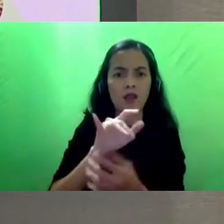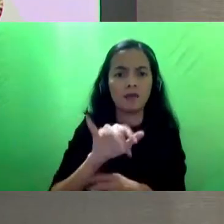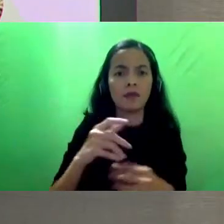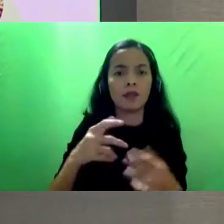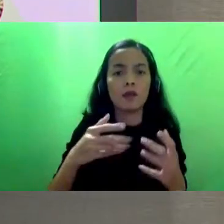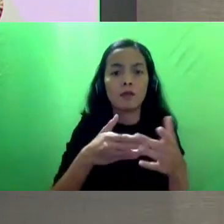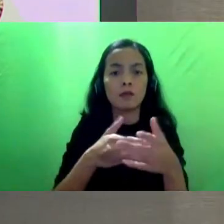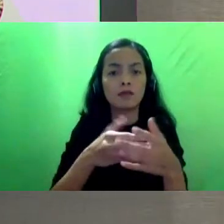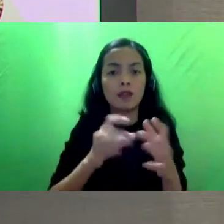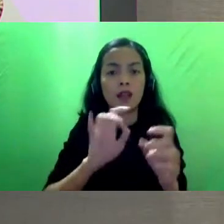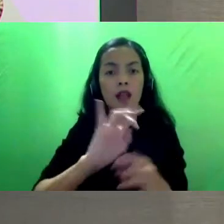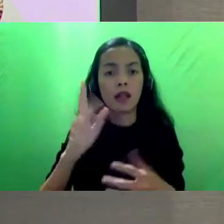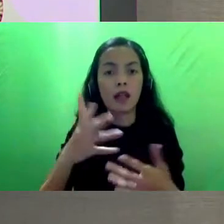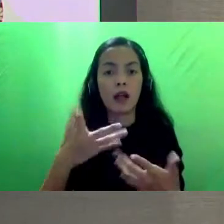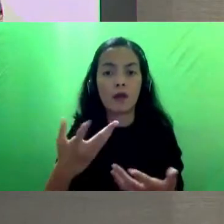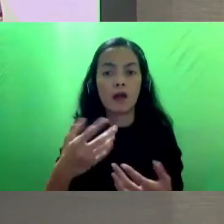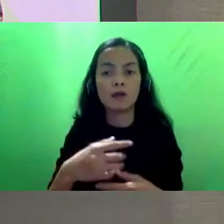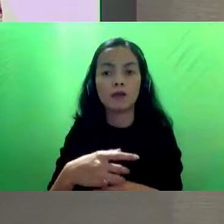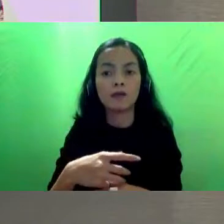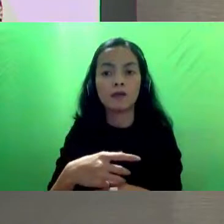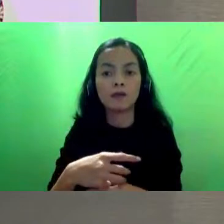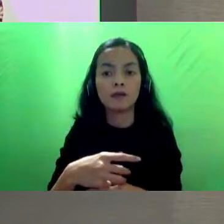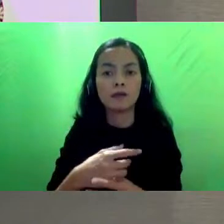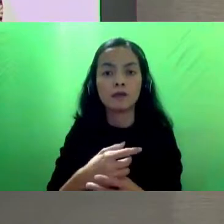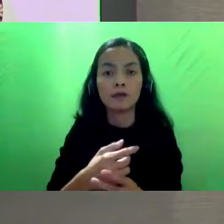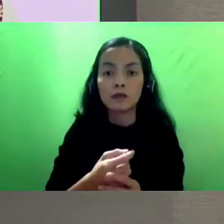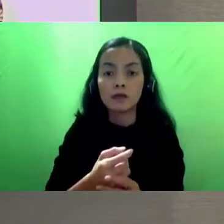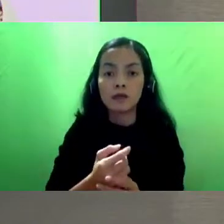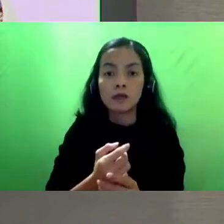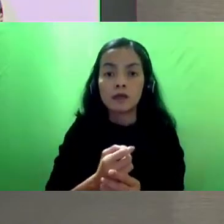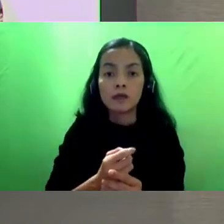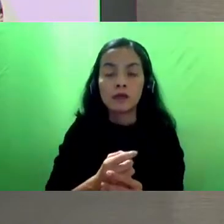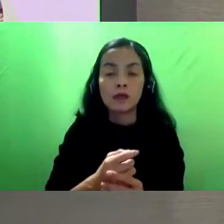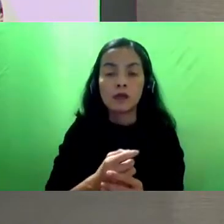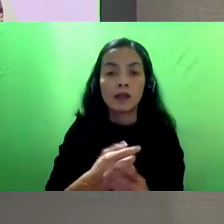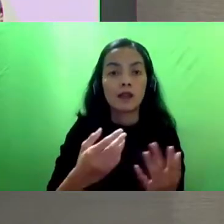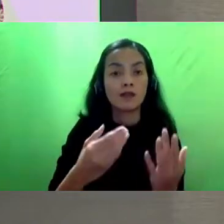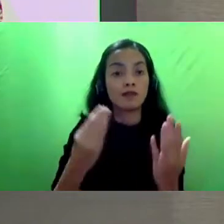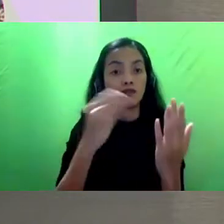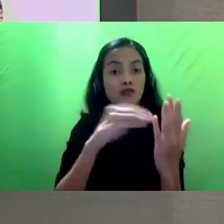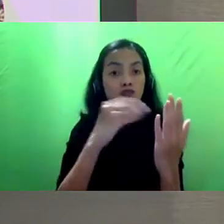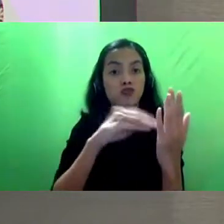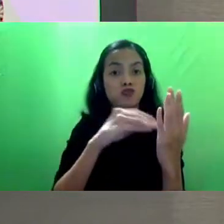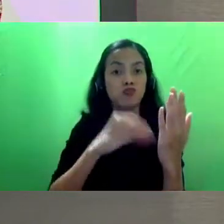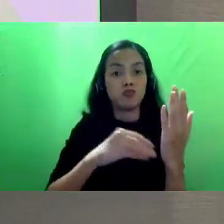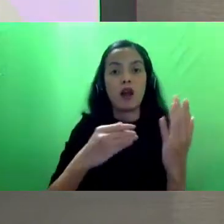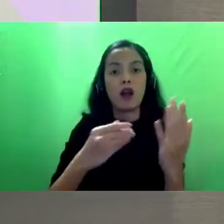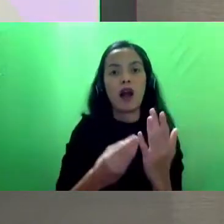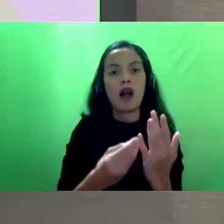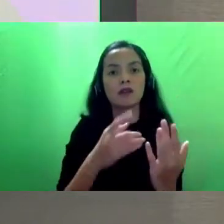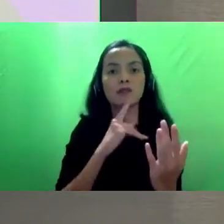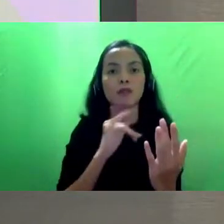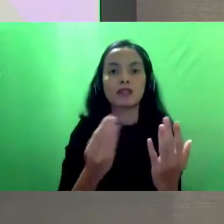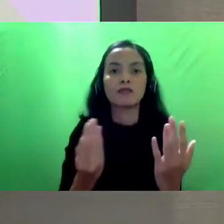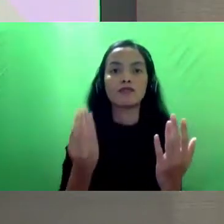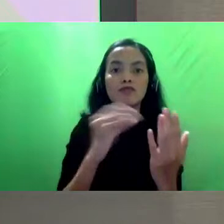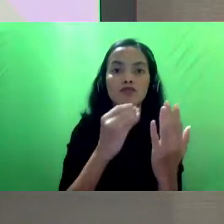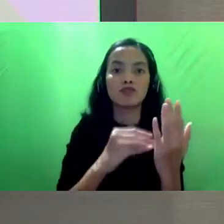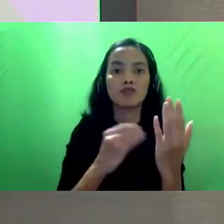absence of the dynamic updating. So what we have so far is